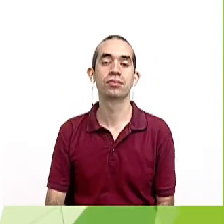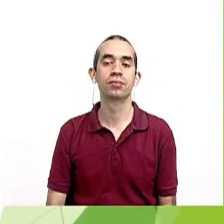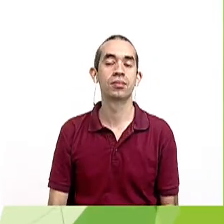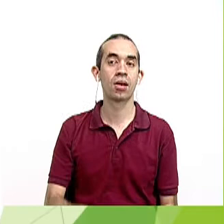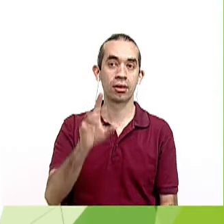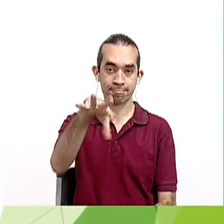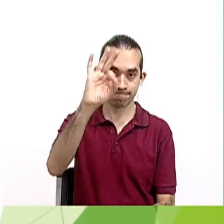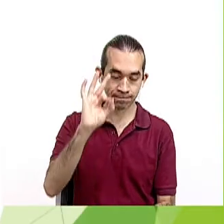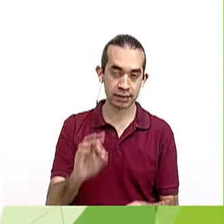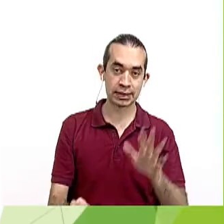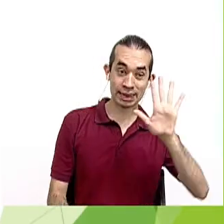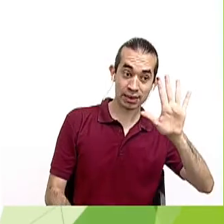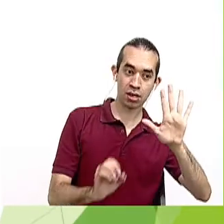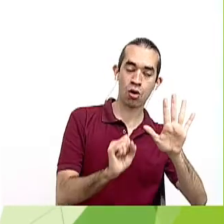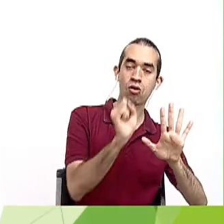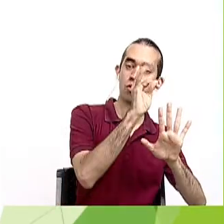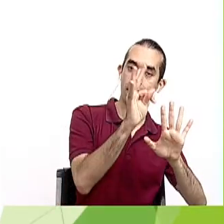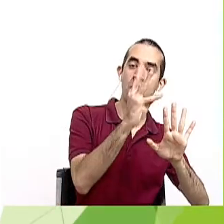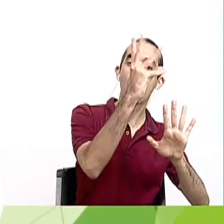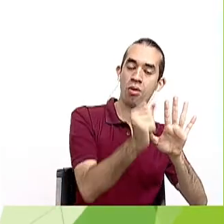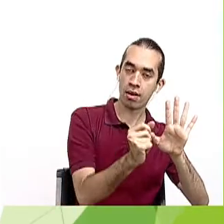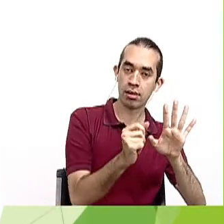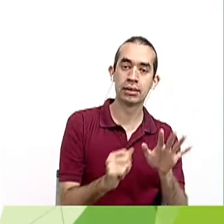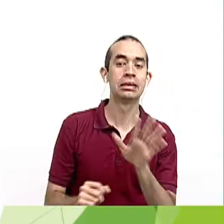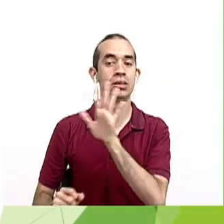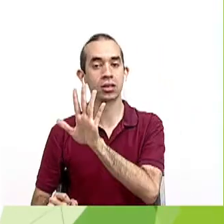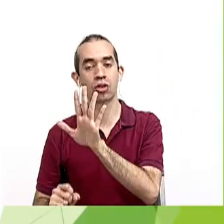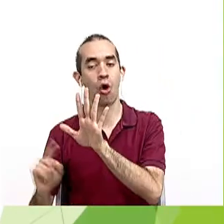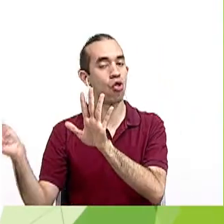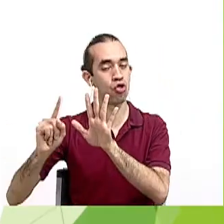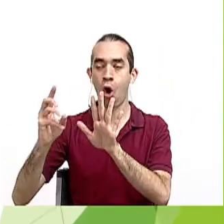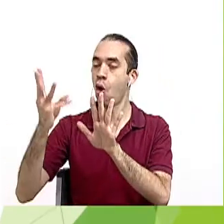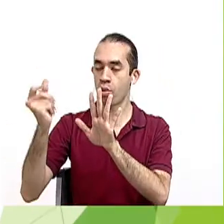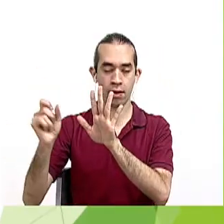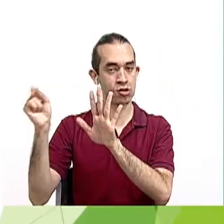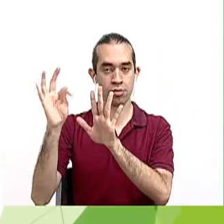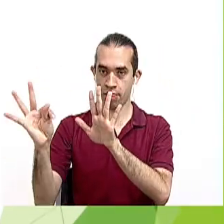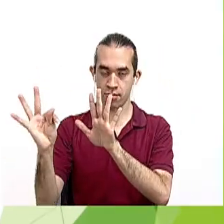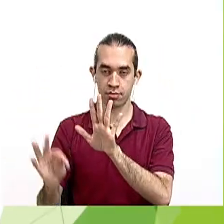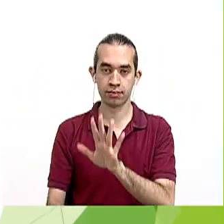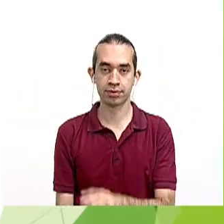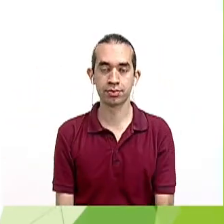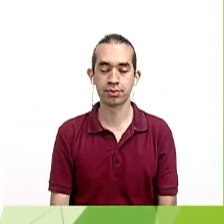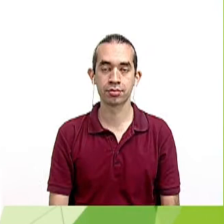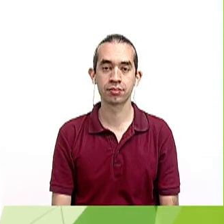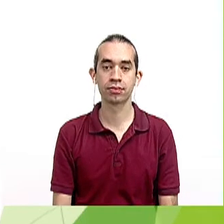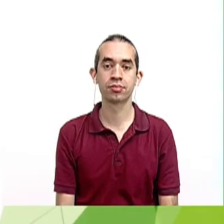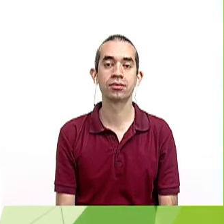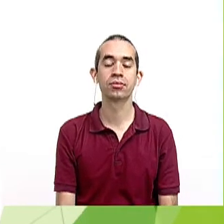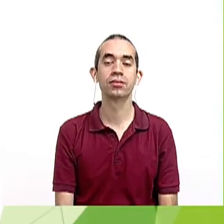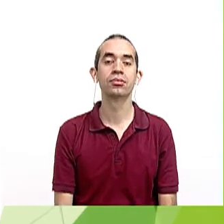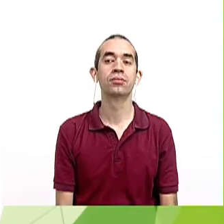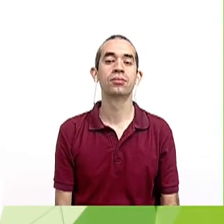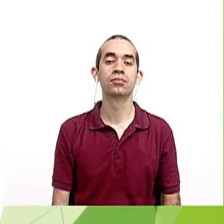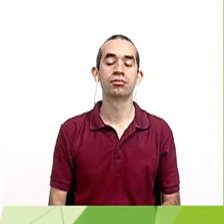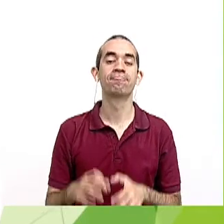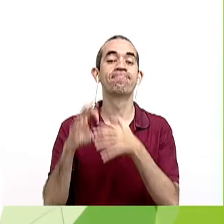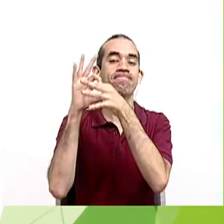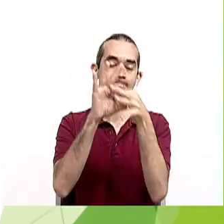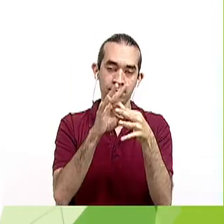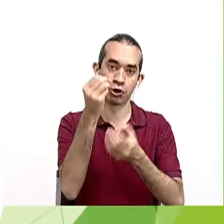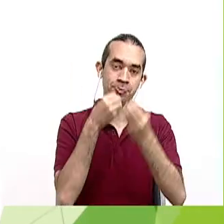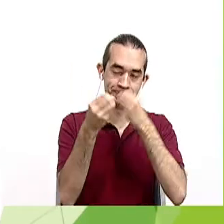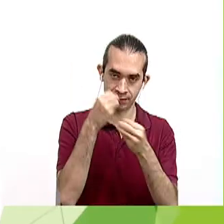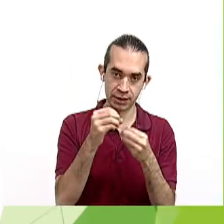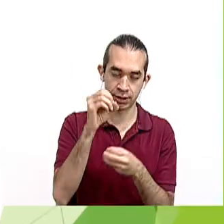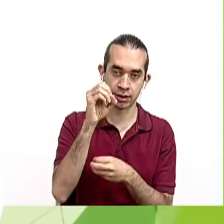5 countable nouns and 5 uncountable nouns. Uncountable nouns related to